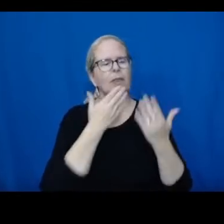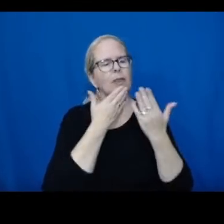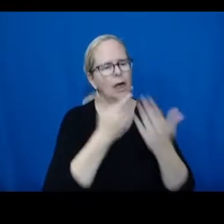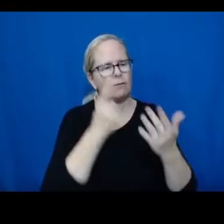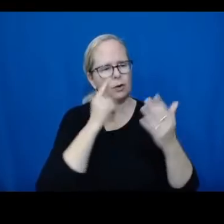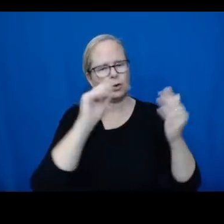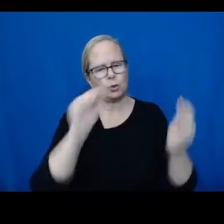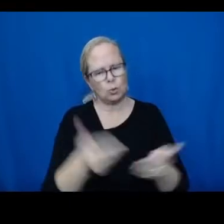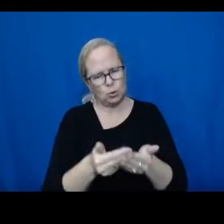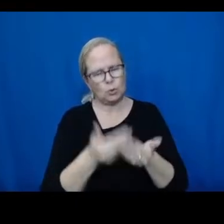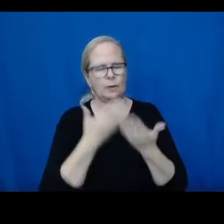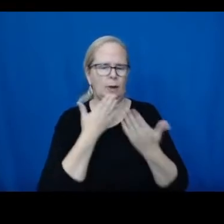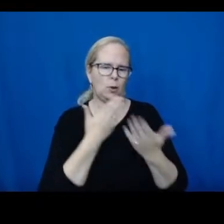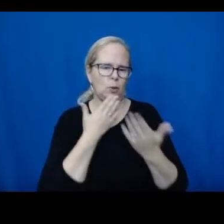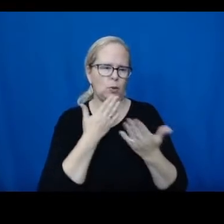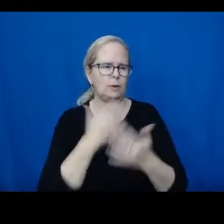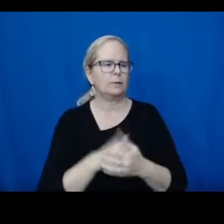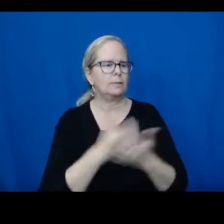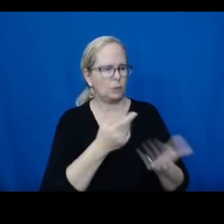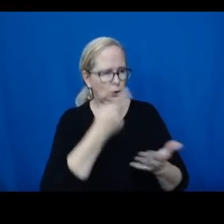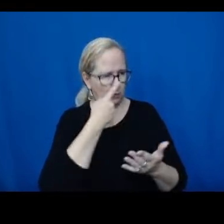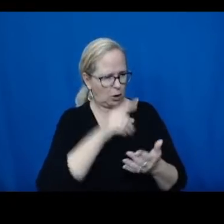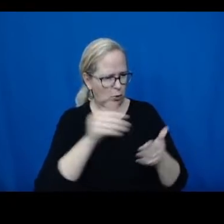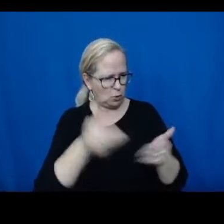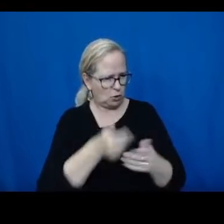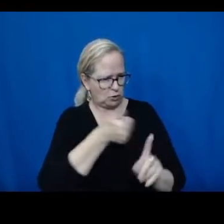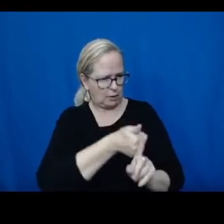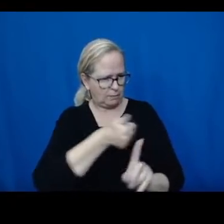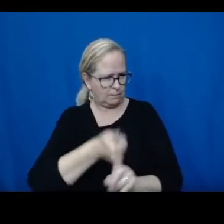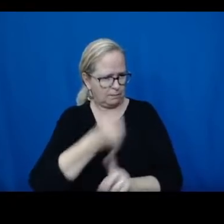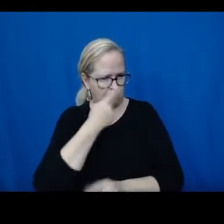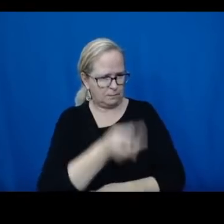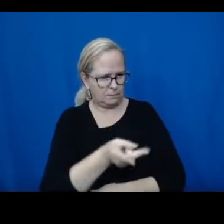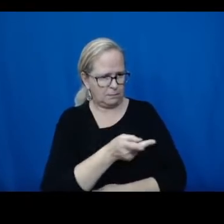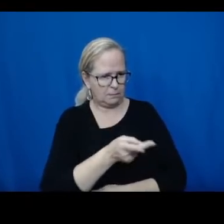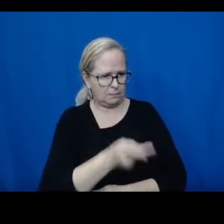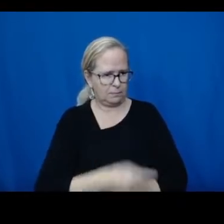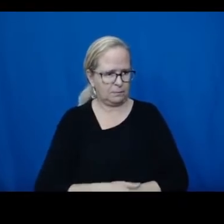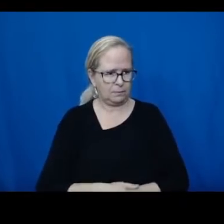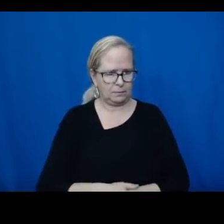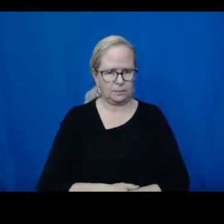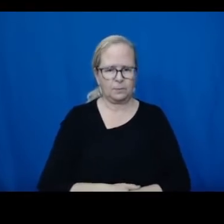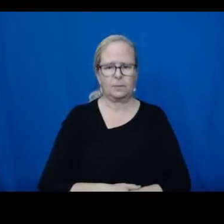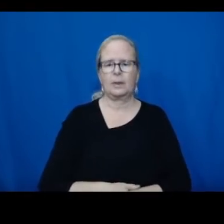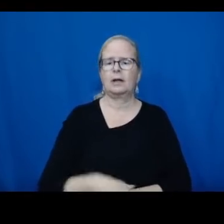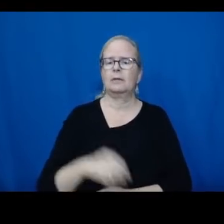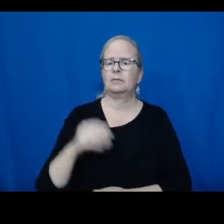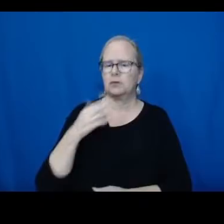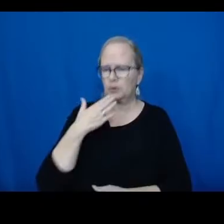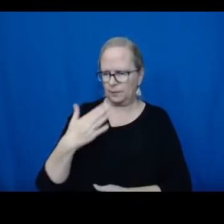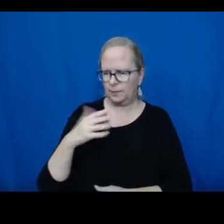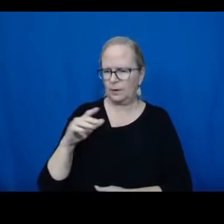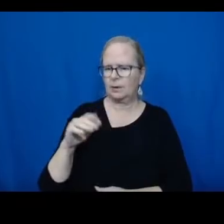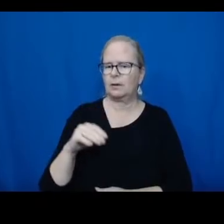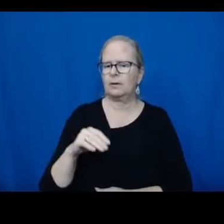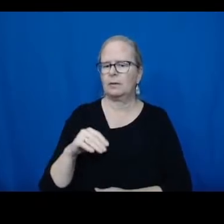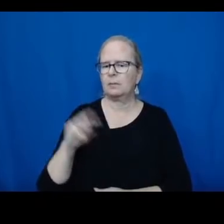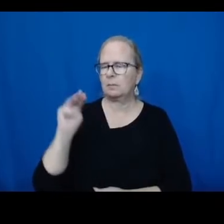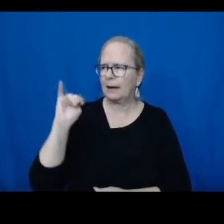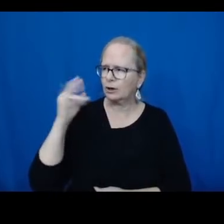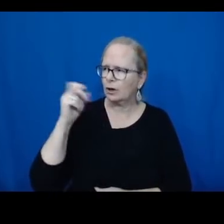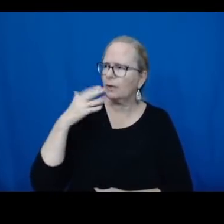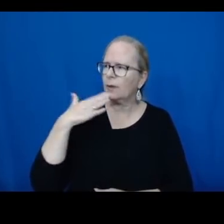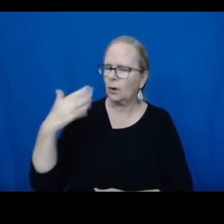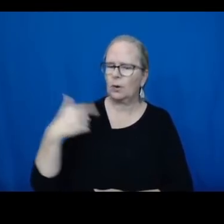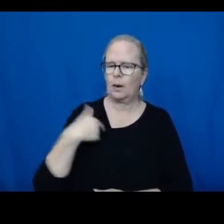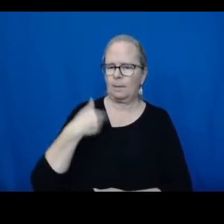I'll go first. Thank you very much, Michelle. So I'm Dr. Jillian Horton, and I am a specialist in general internal medicine in Winnipeg,